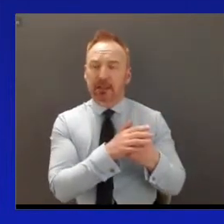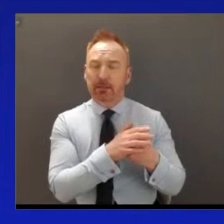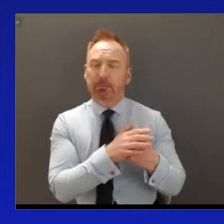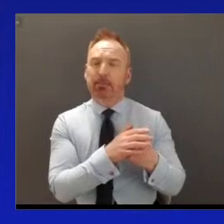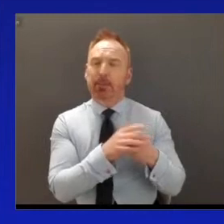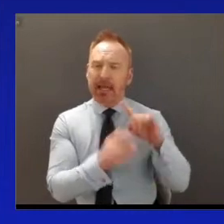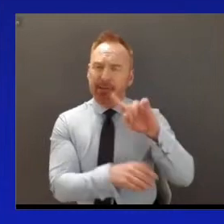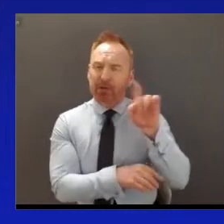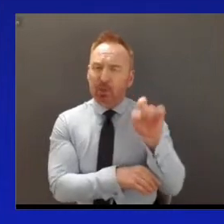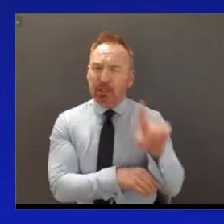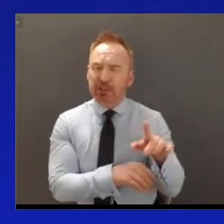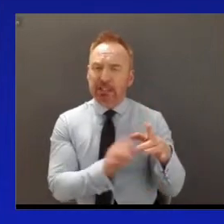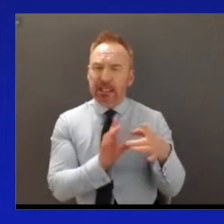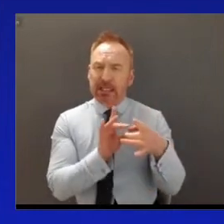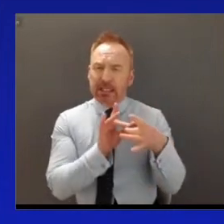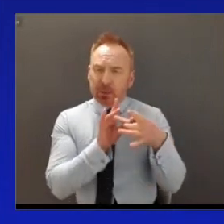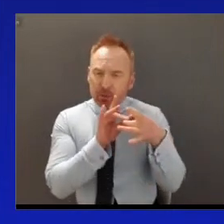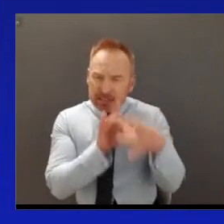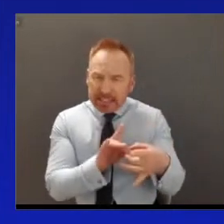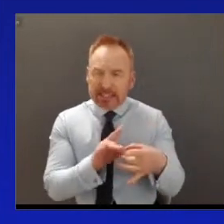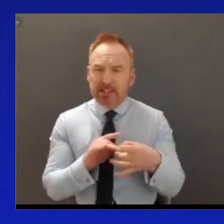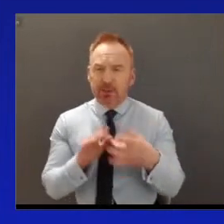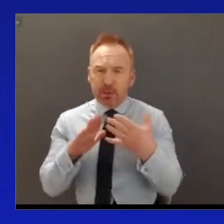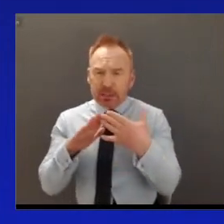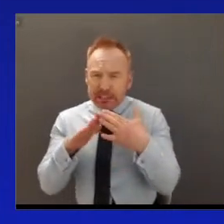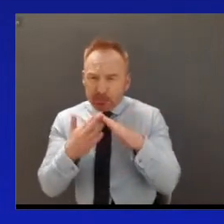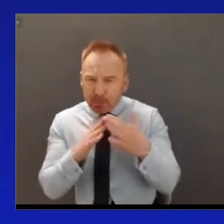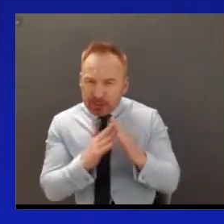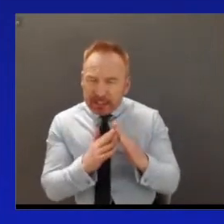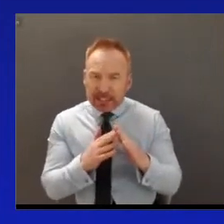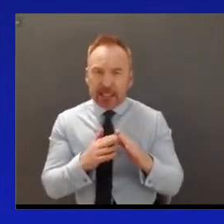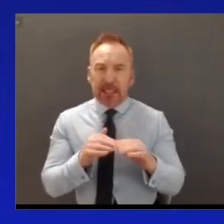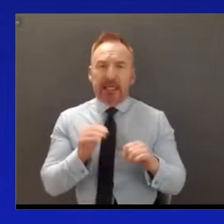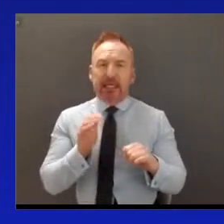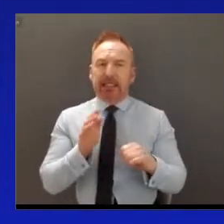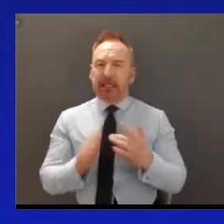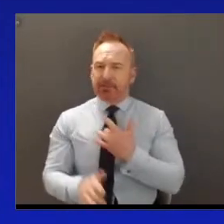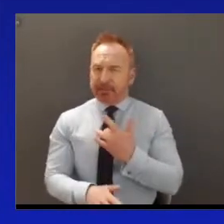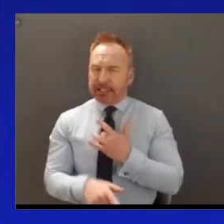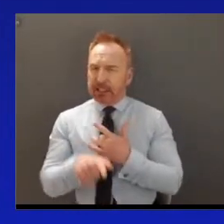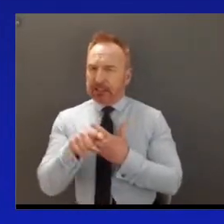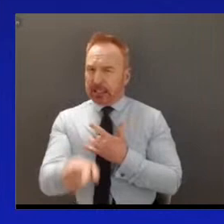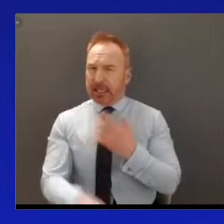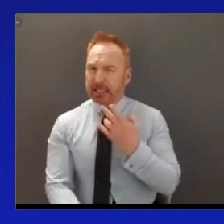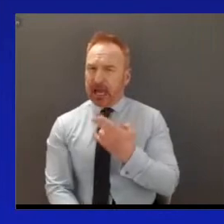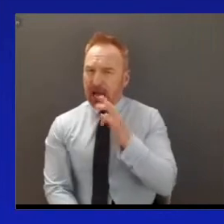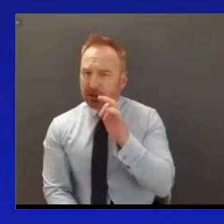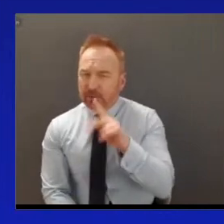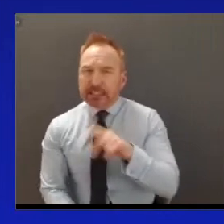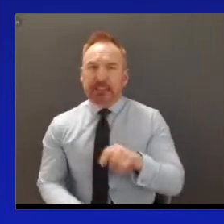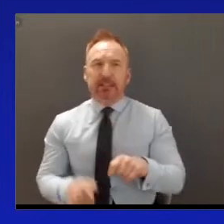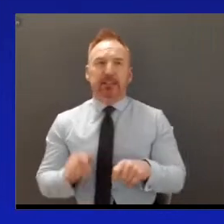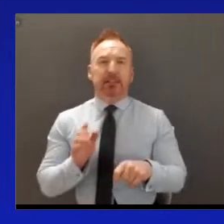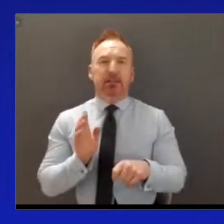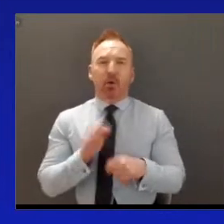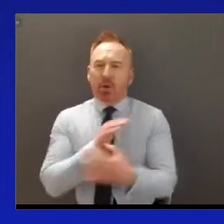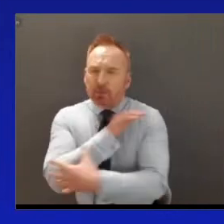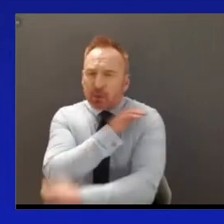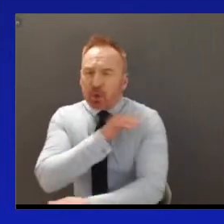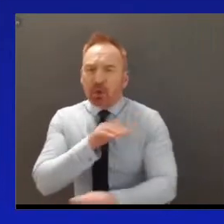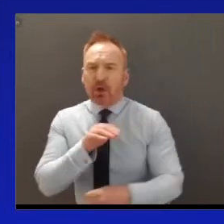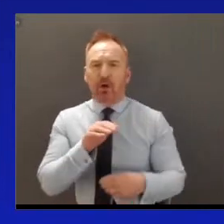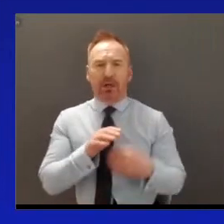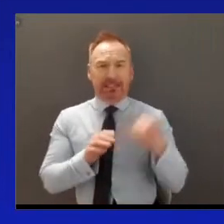marginalized communities who are living in a crowded condition. Where will we see them in the